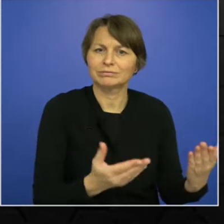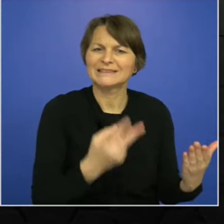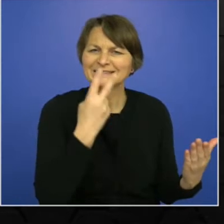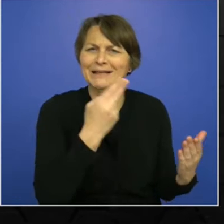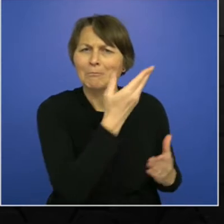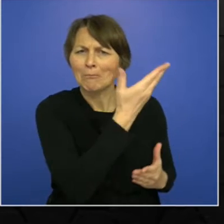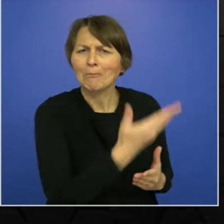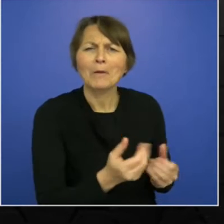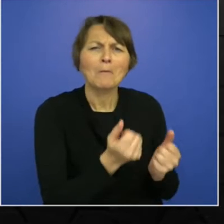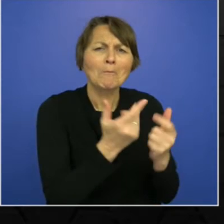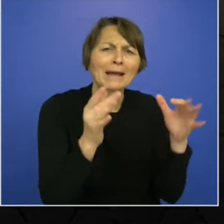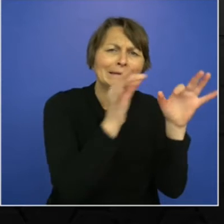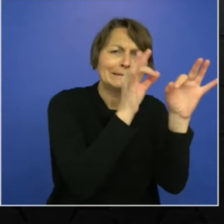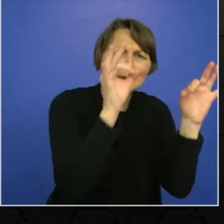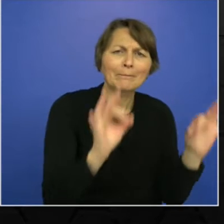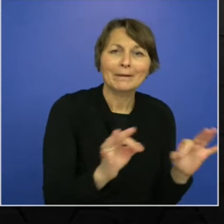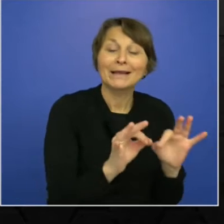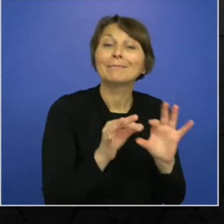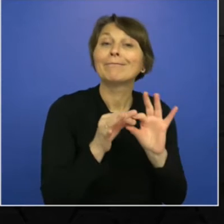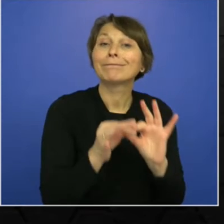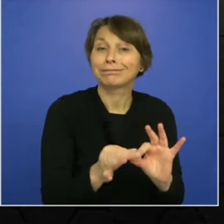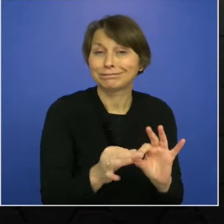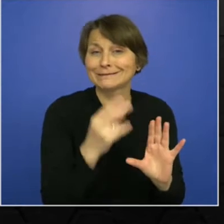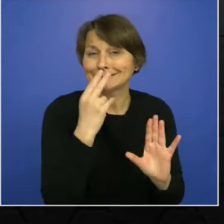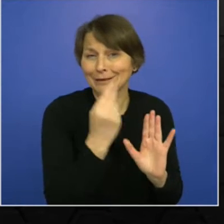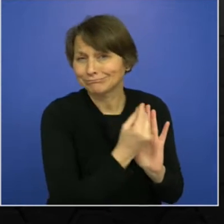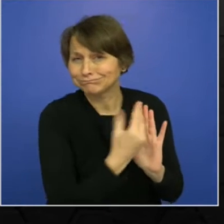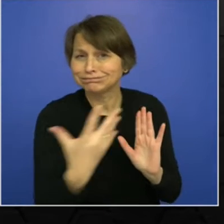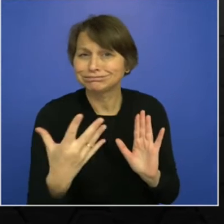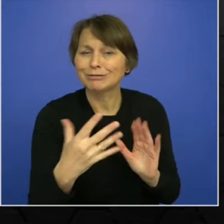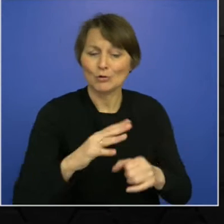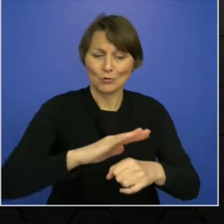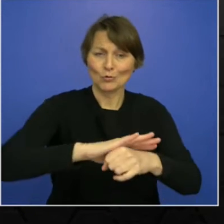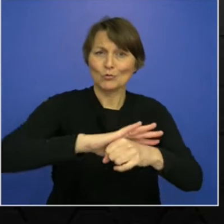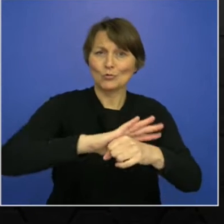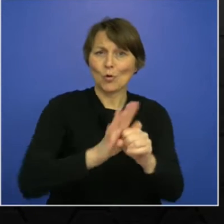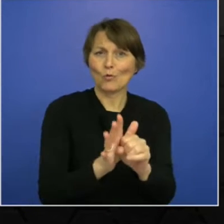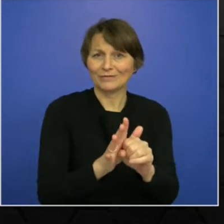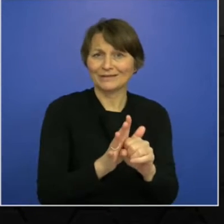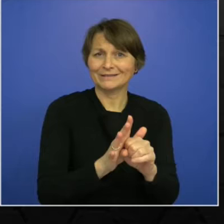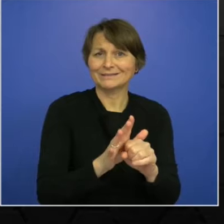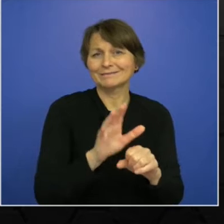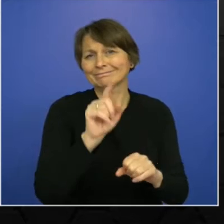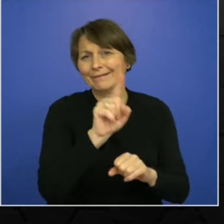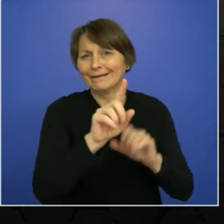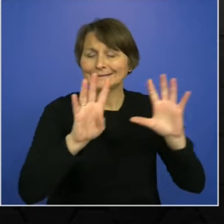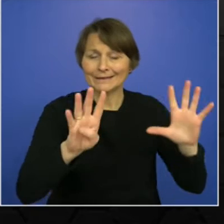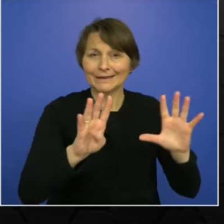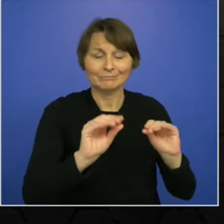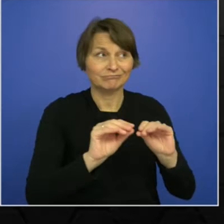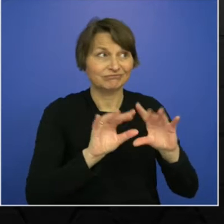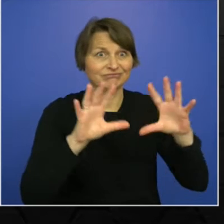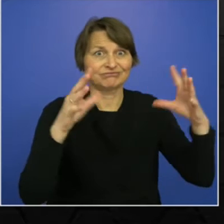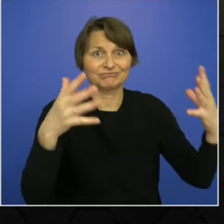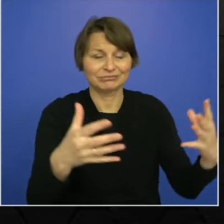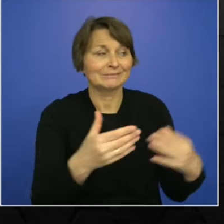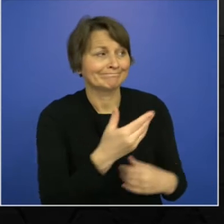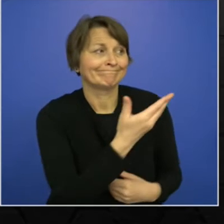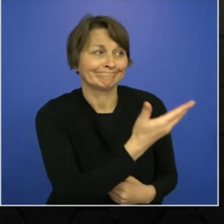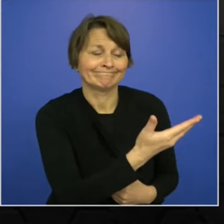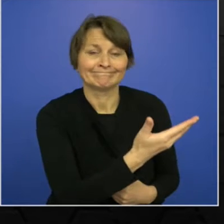about COVID-19 because with all of this happening, a lot of organizations started using Azure HealthBot